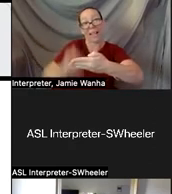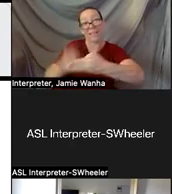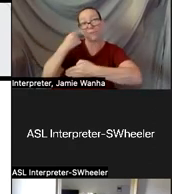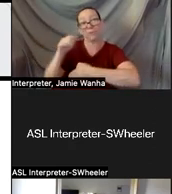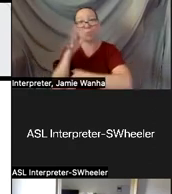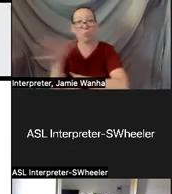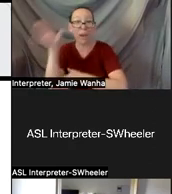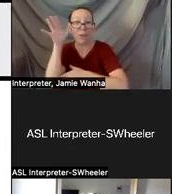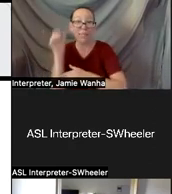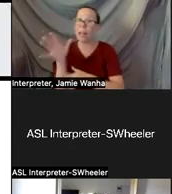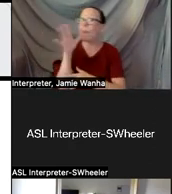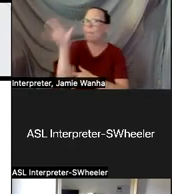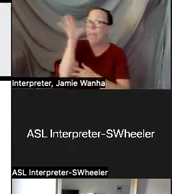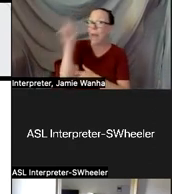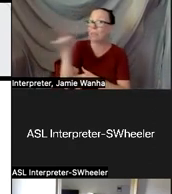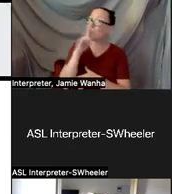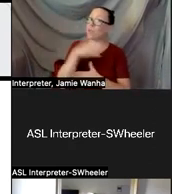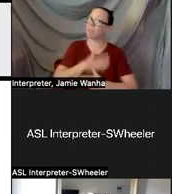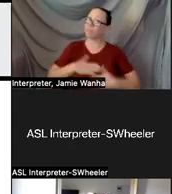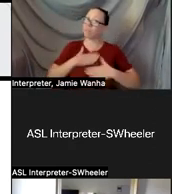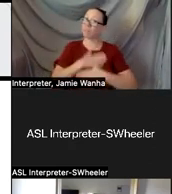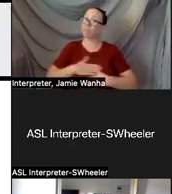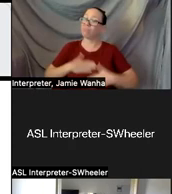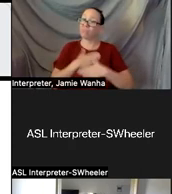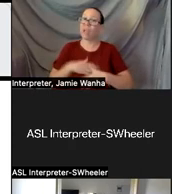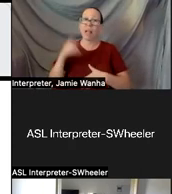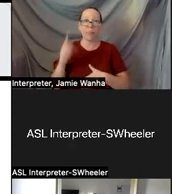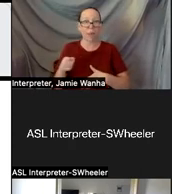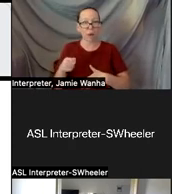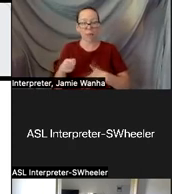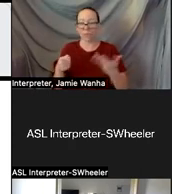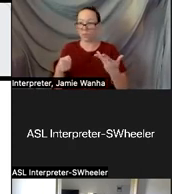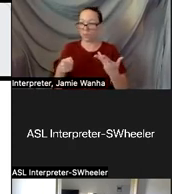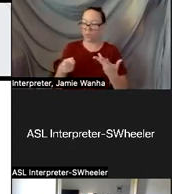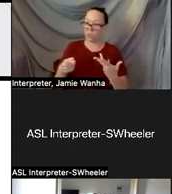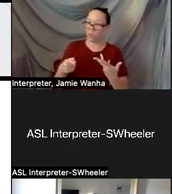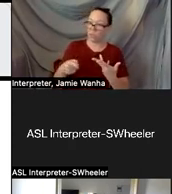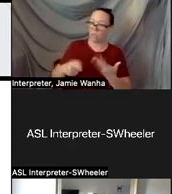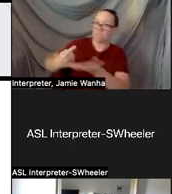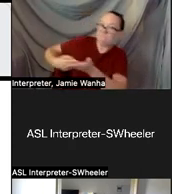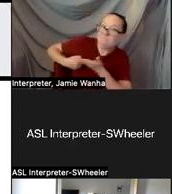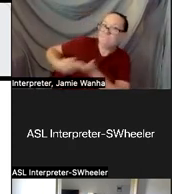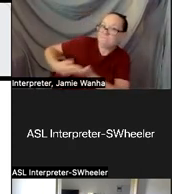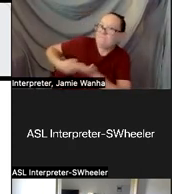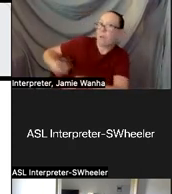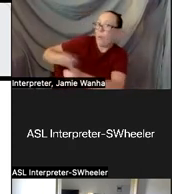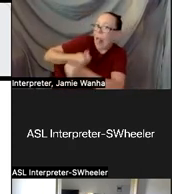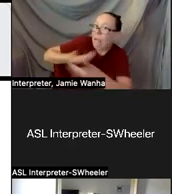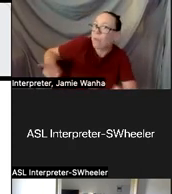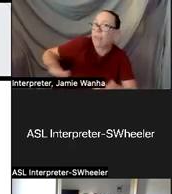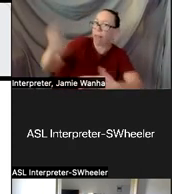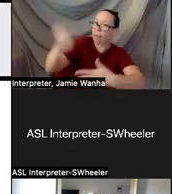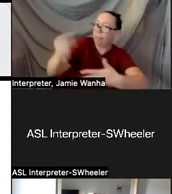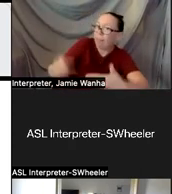parents really liked how they were able to go through everything with their kids and just think about how they